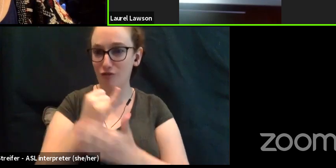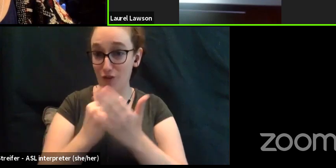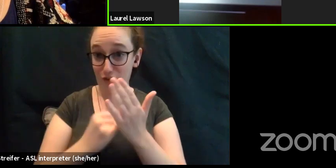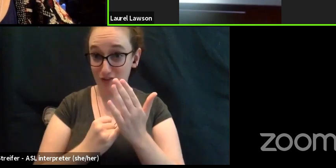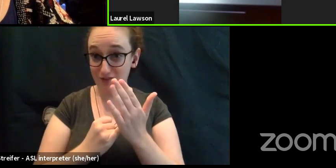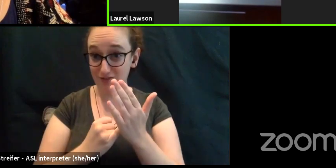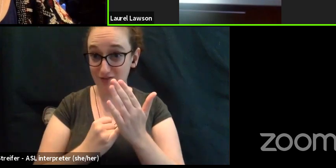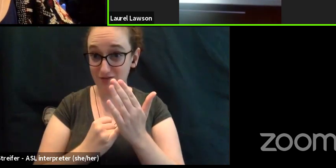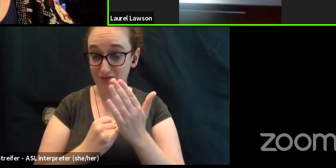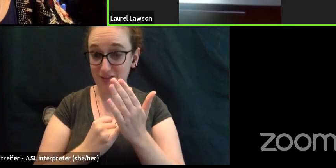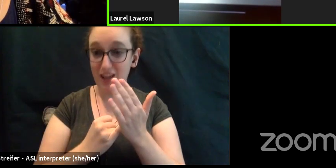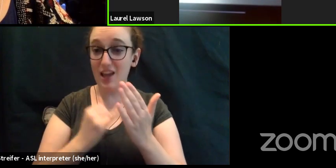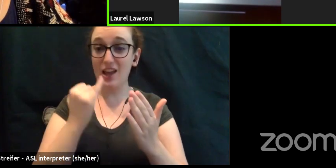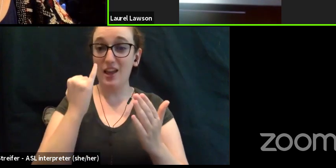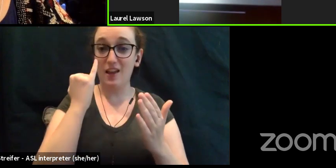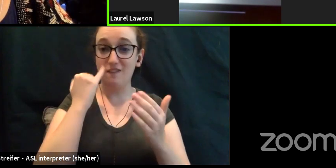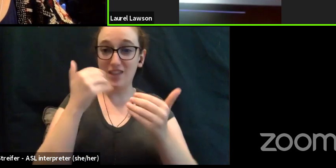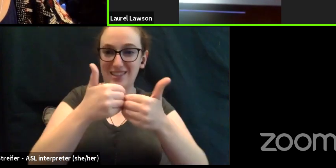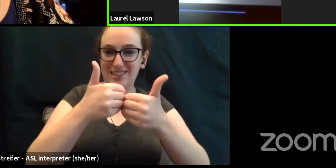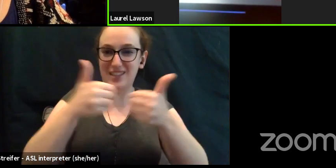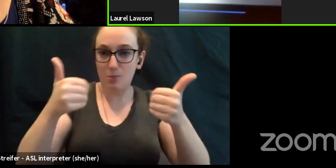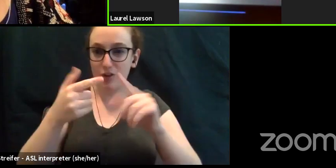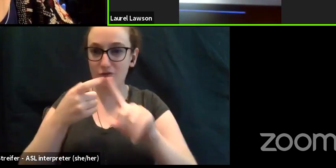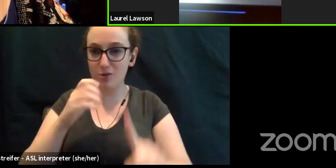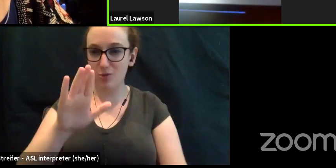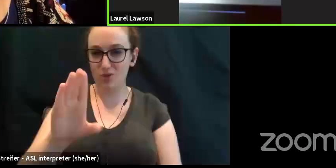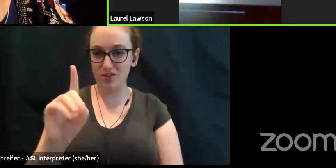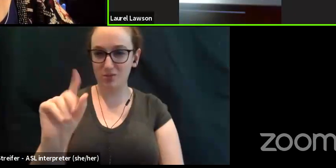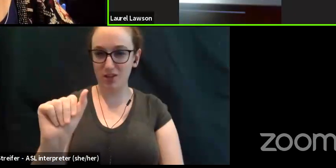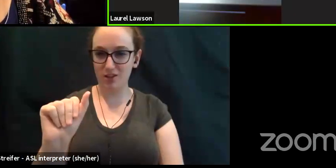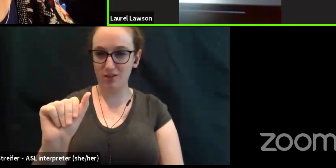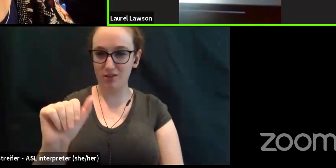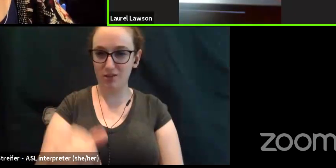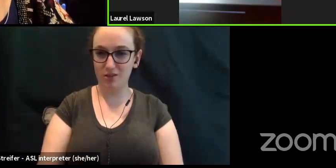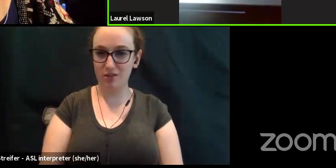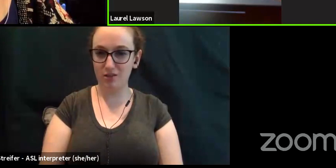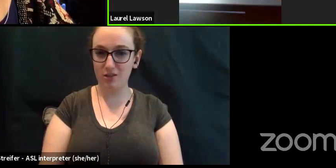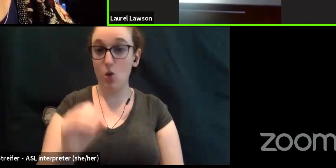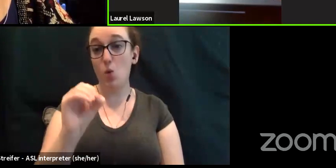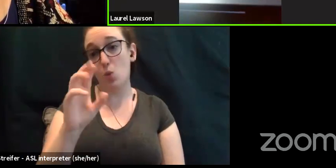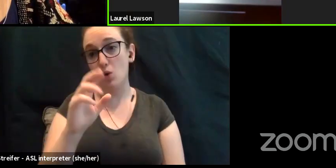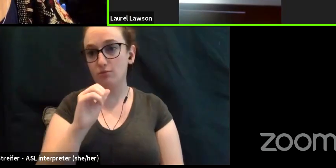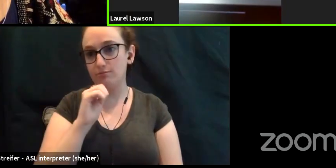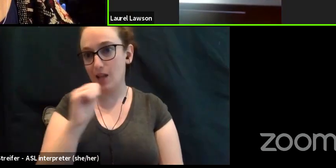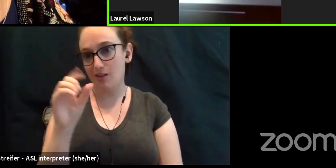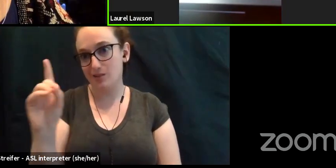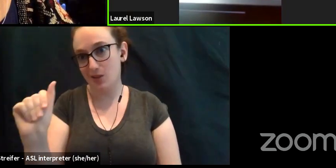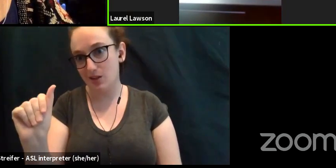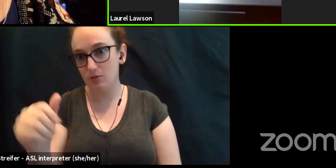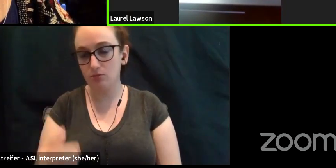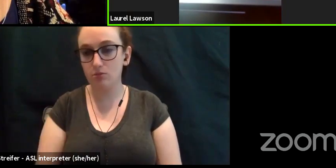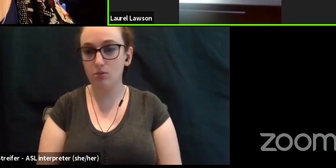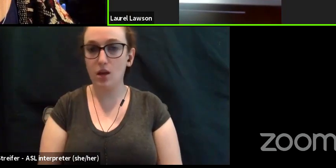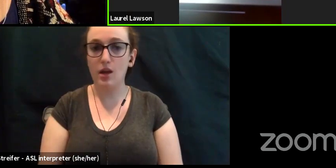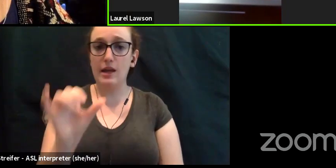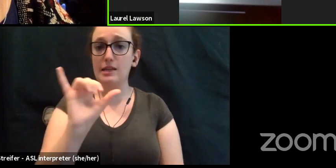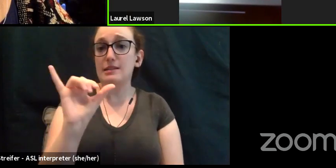in isolation from your disability or non-disability, just as